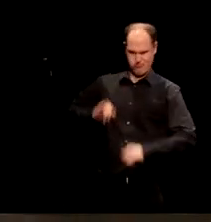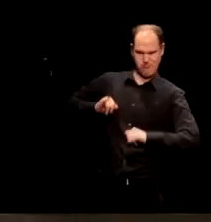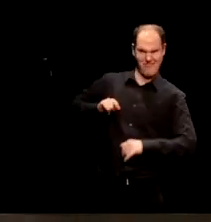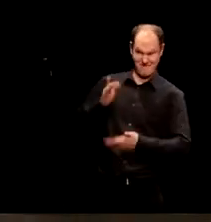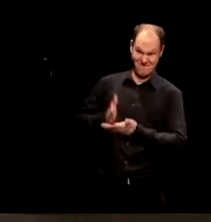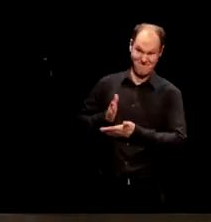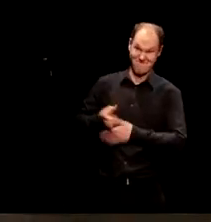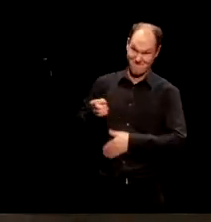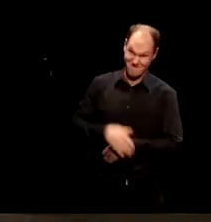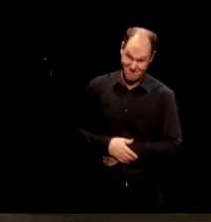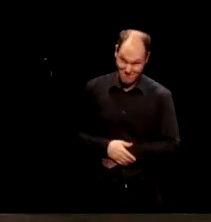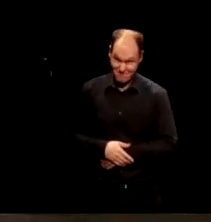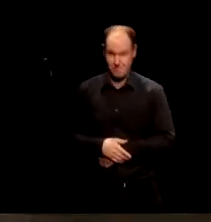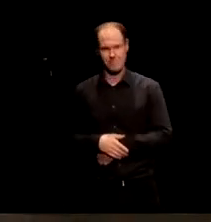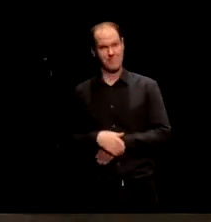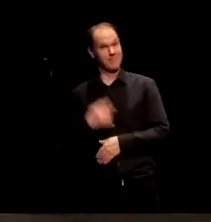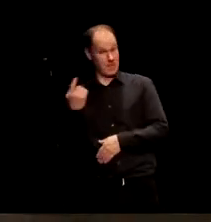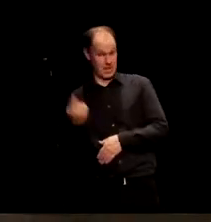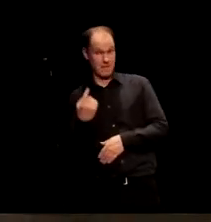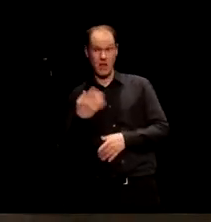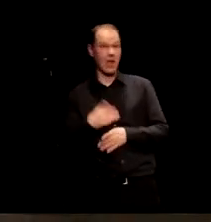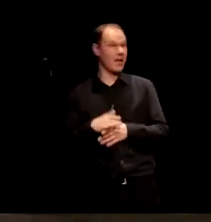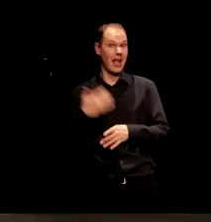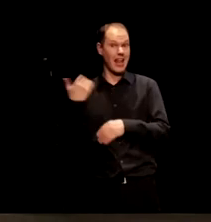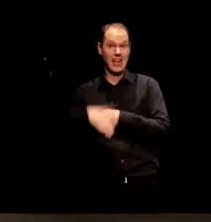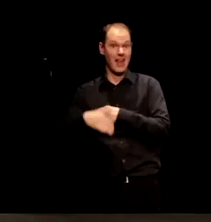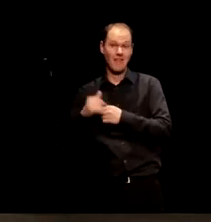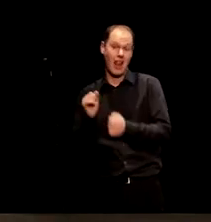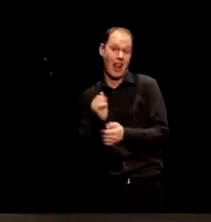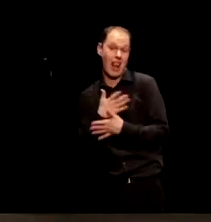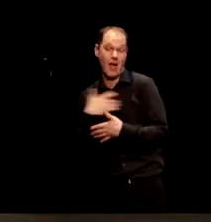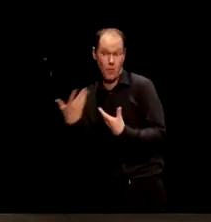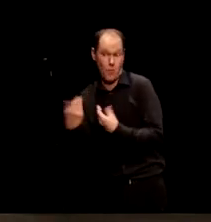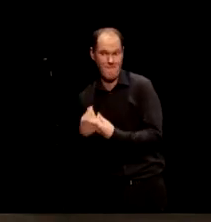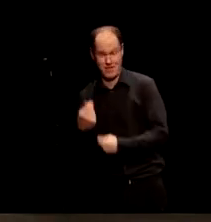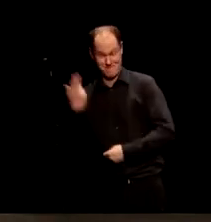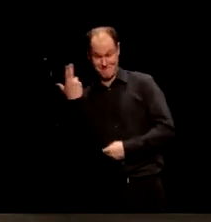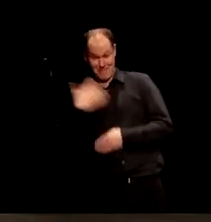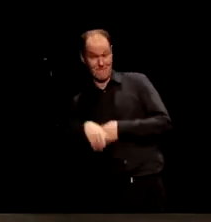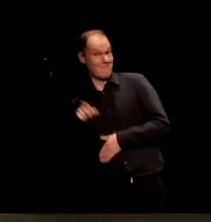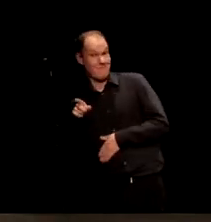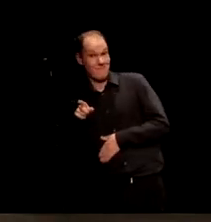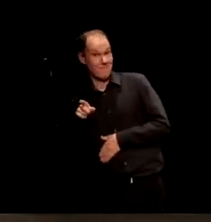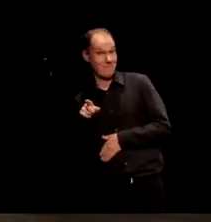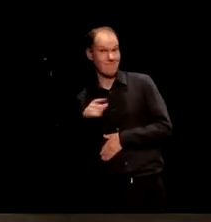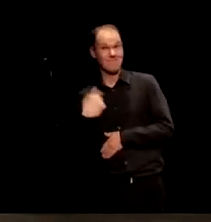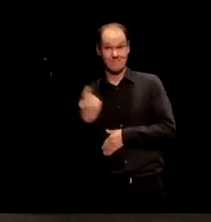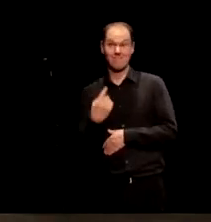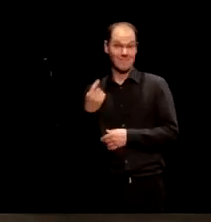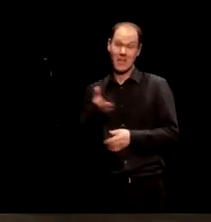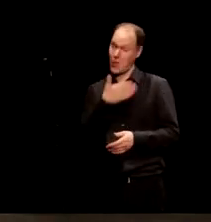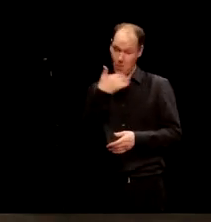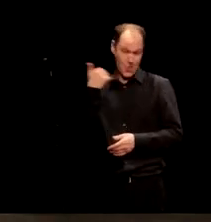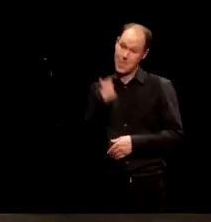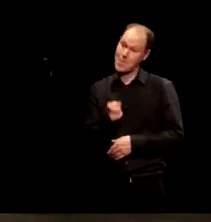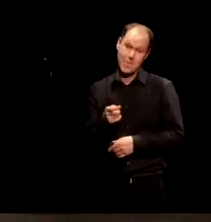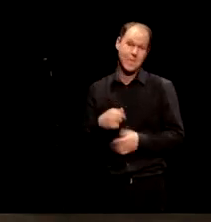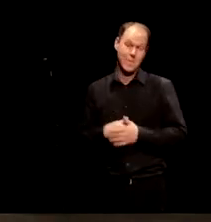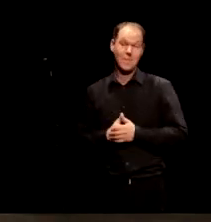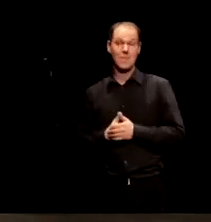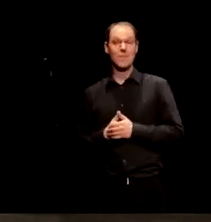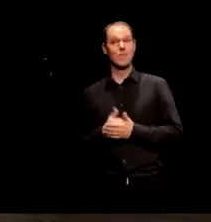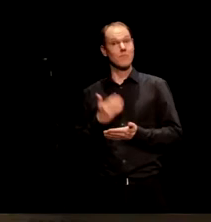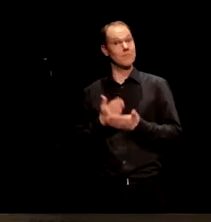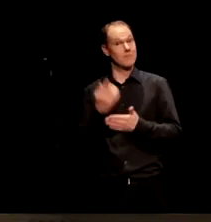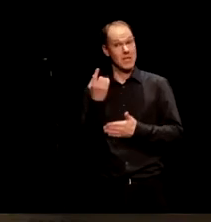Why, Mr. Fitzroy never even tried to make love to me. He is absolutely charming.